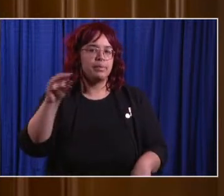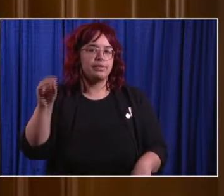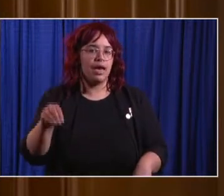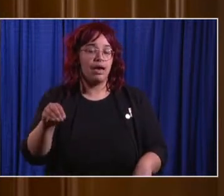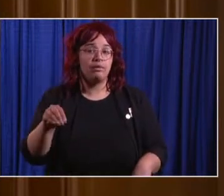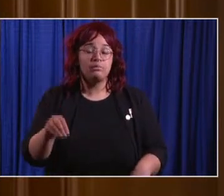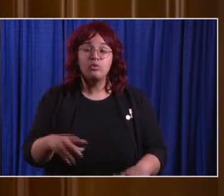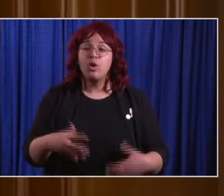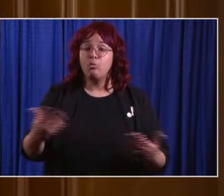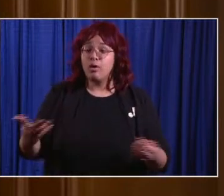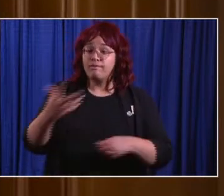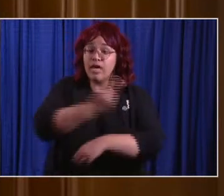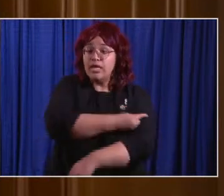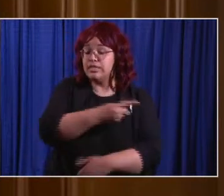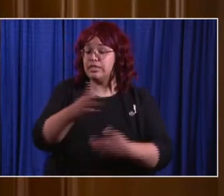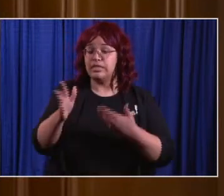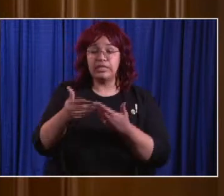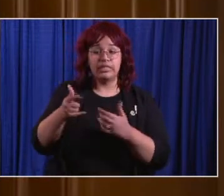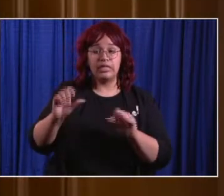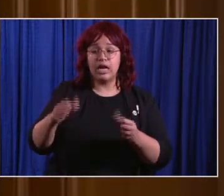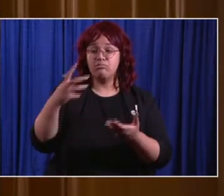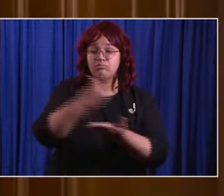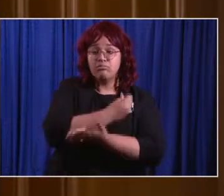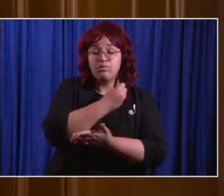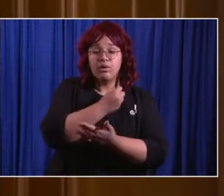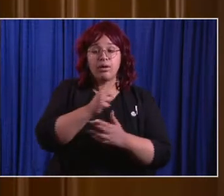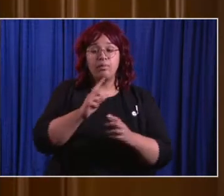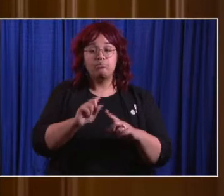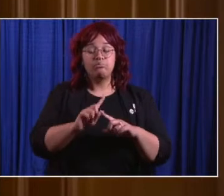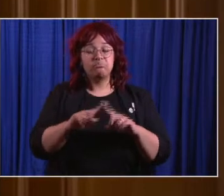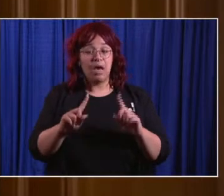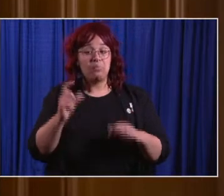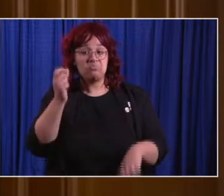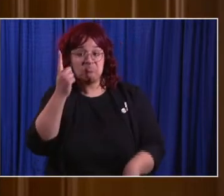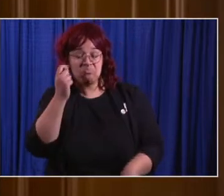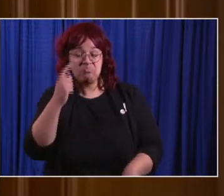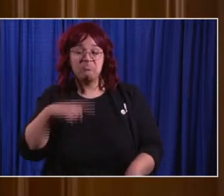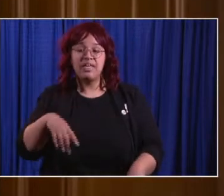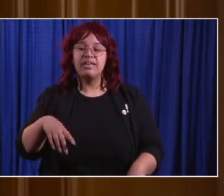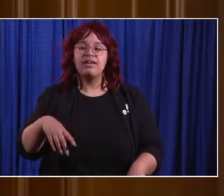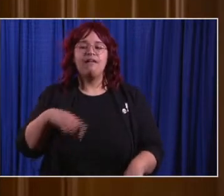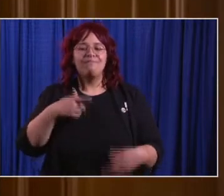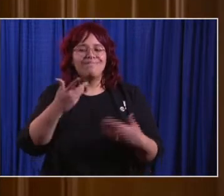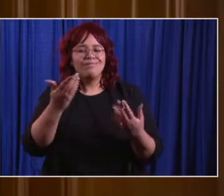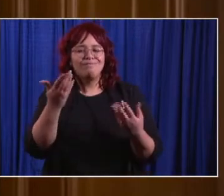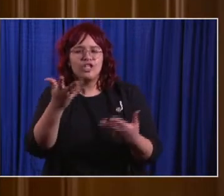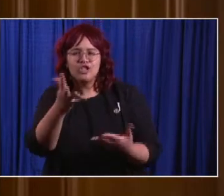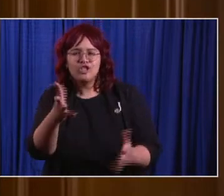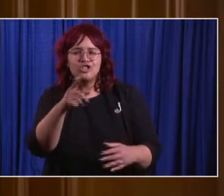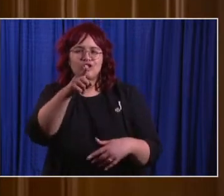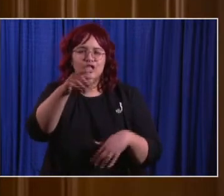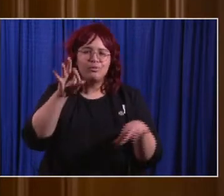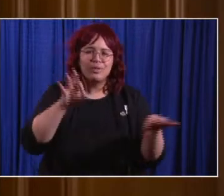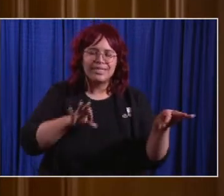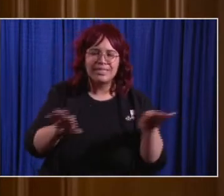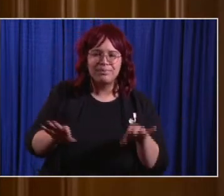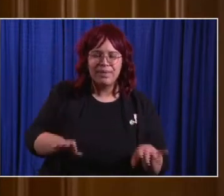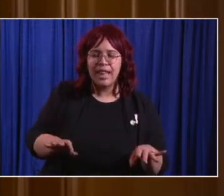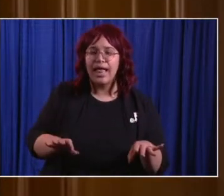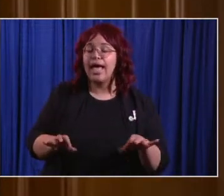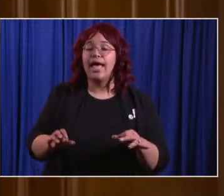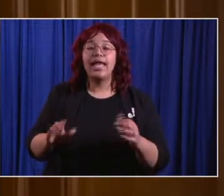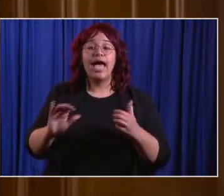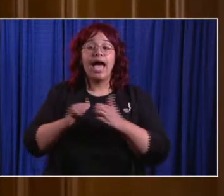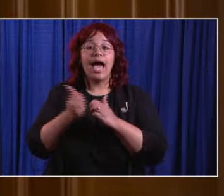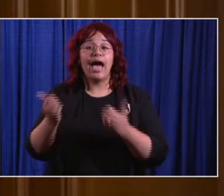but it sounds, given that the RTA bus is being used in Dayton, a box truck in Clark County, it sounds creativity is the